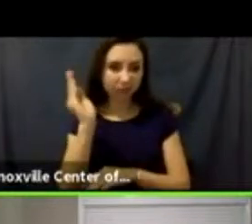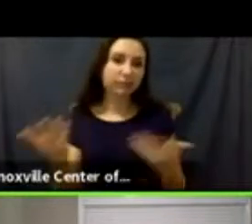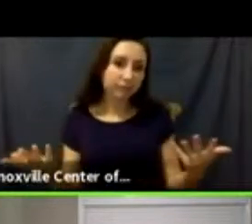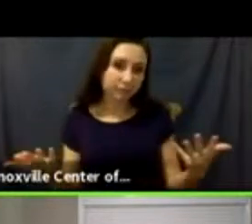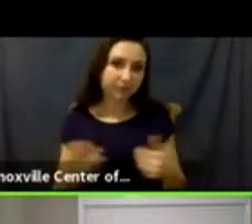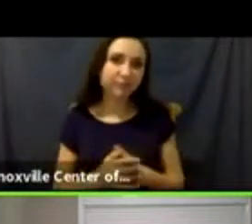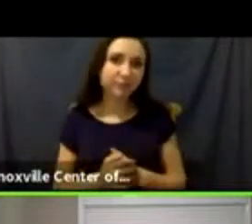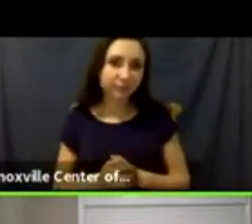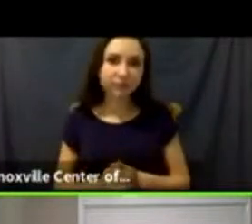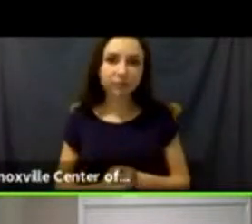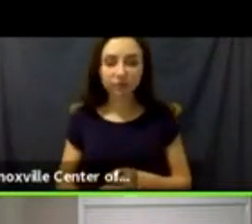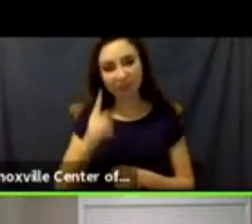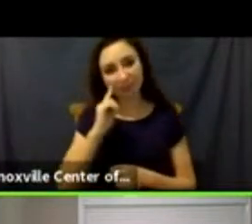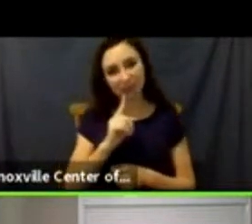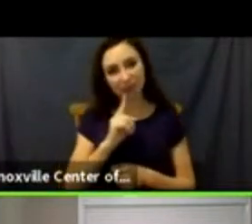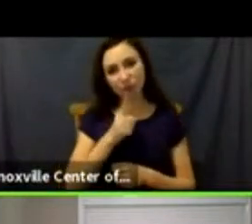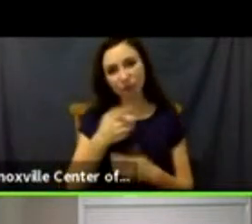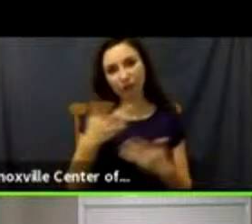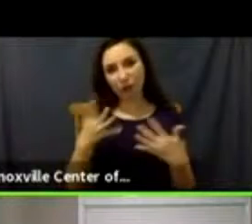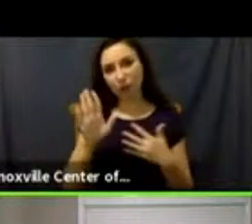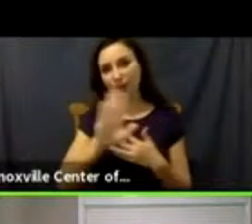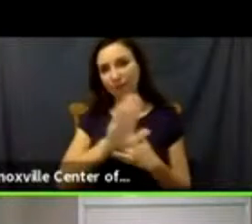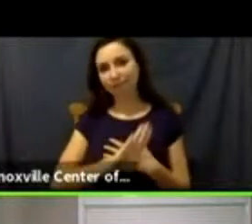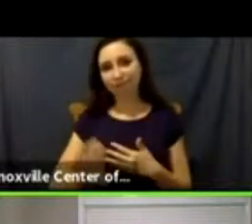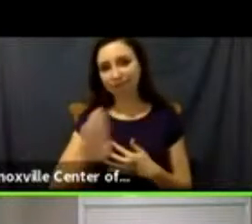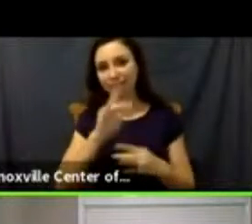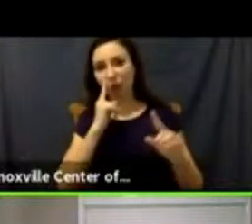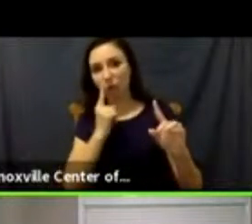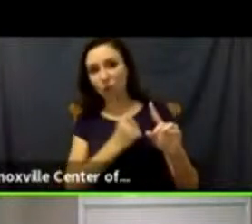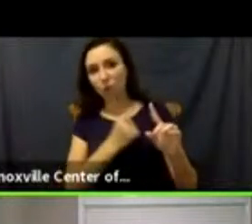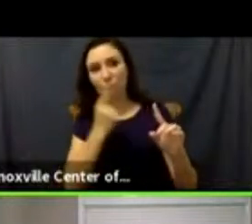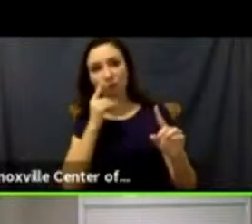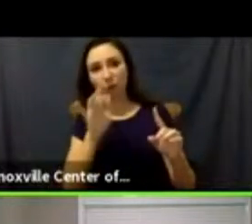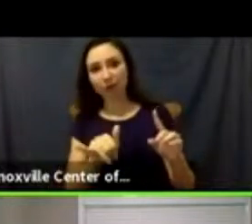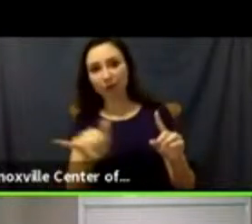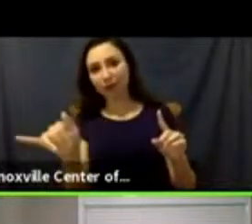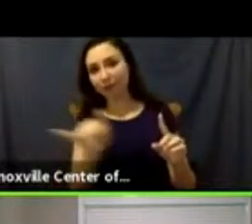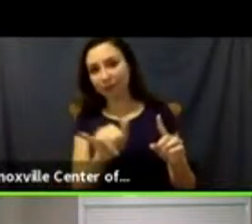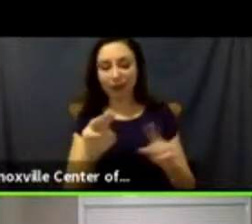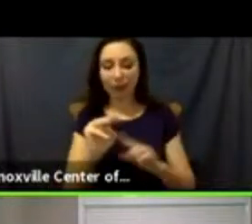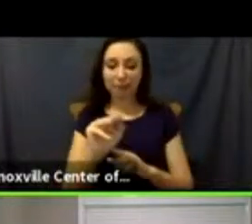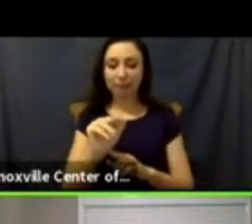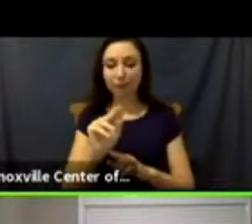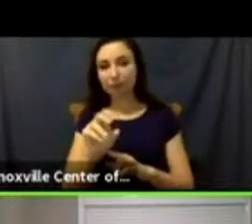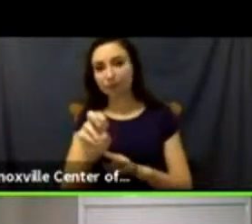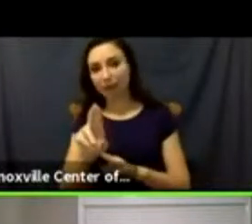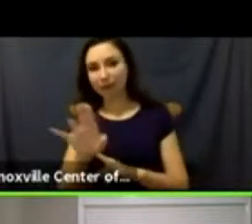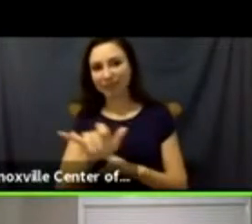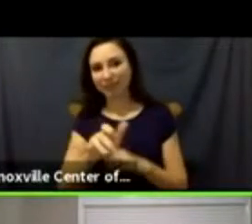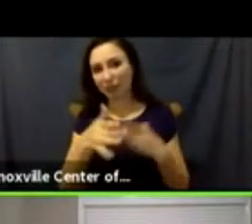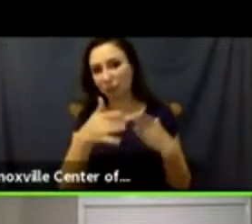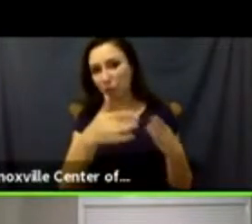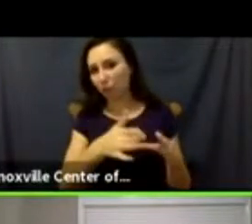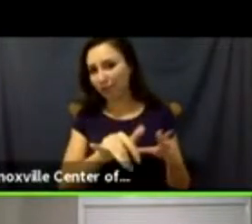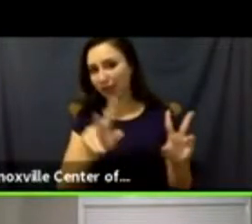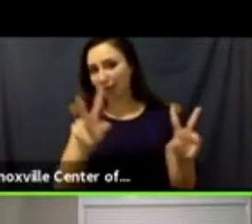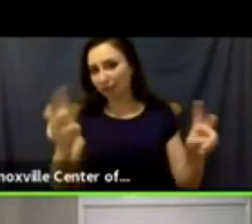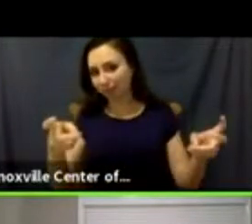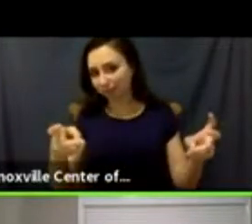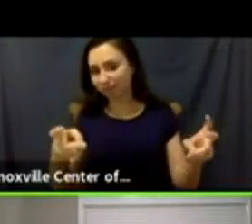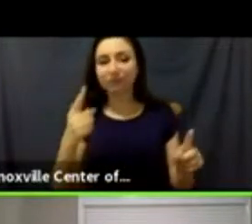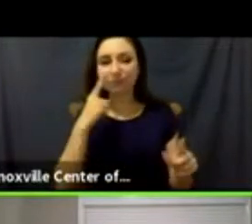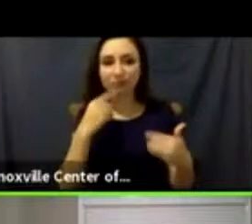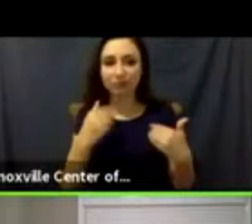I think that was really what they were getting after in the same manner phrase, was having public forum at